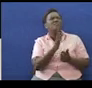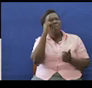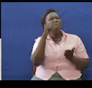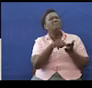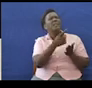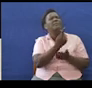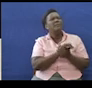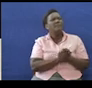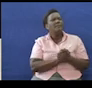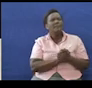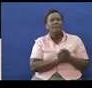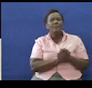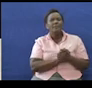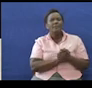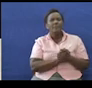What are the catchment areas?